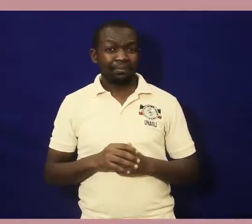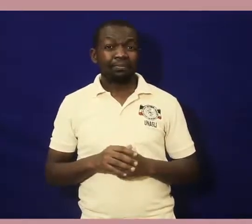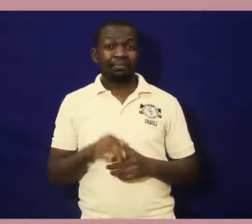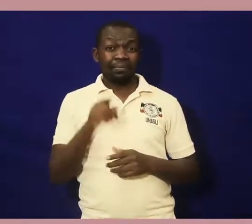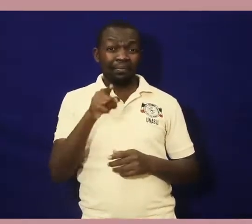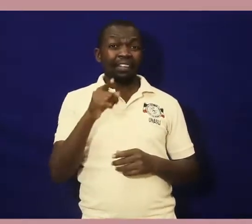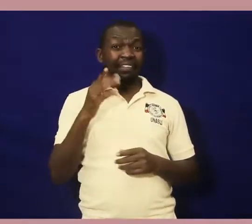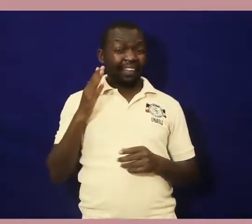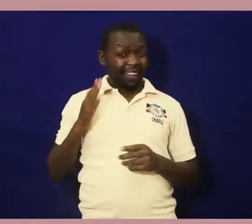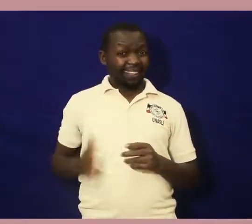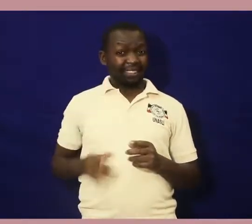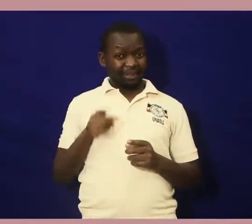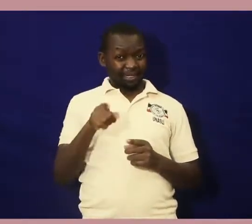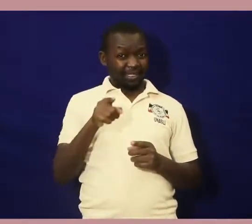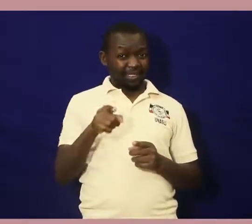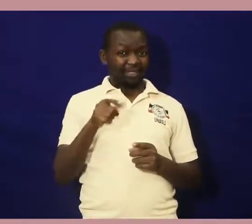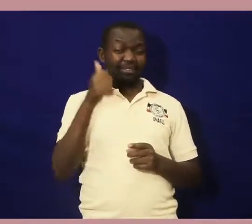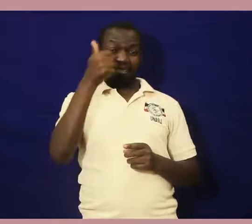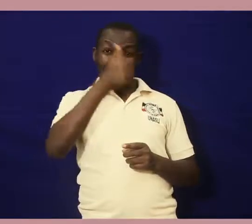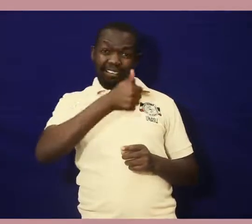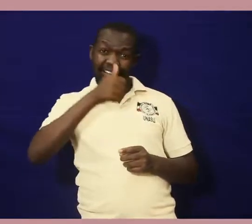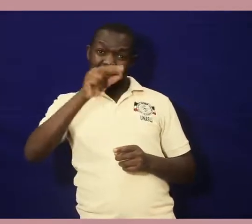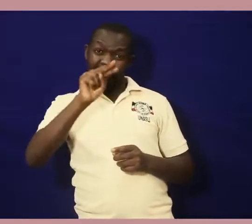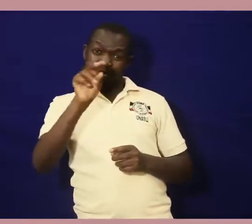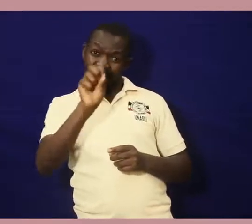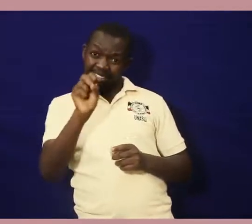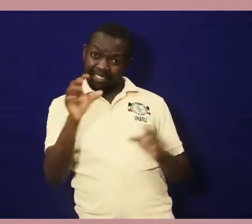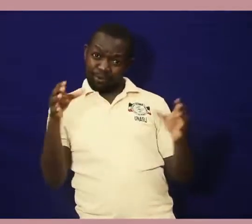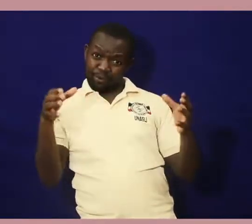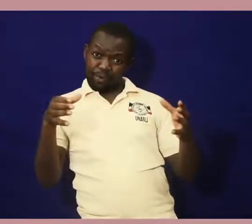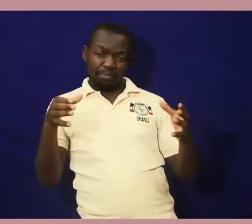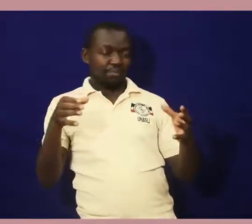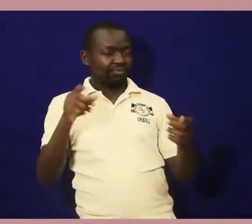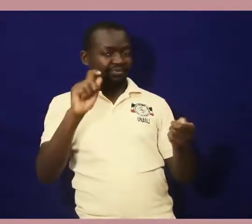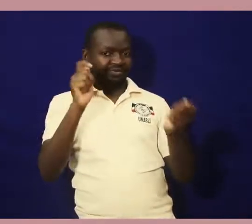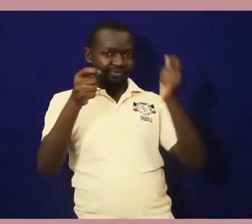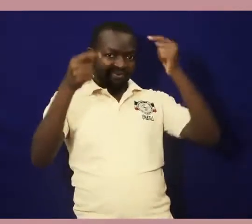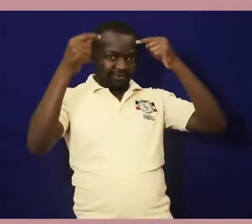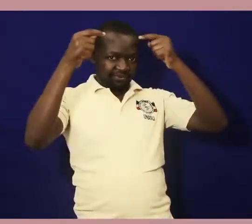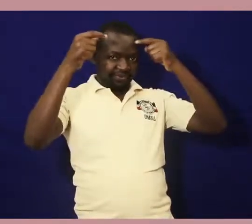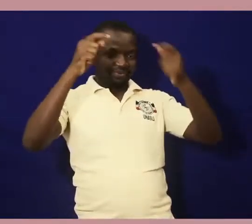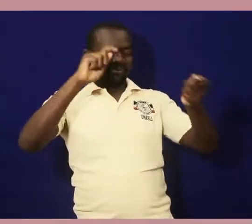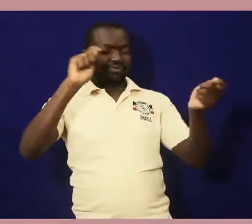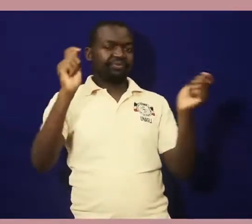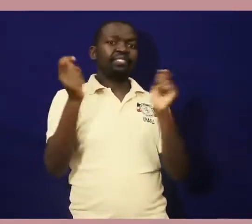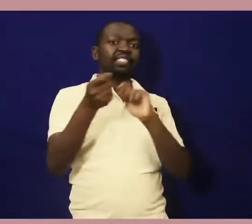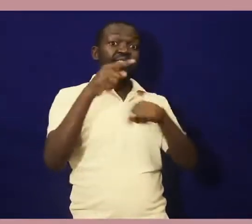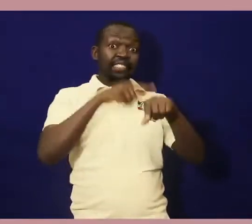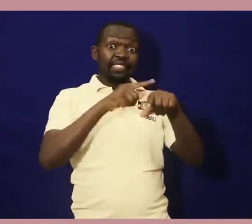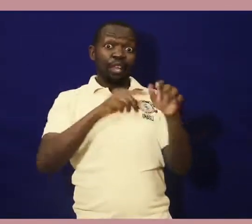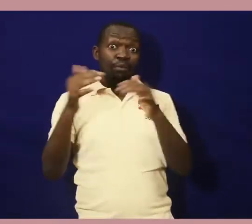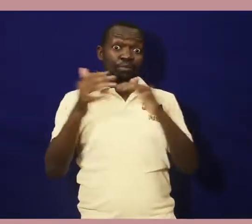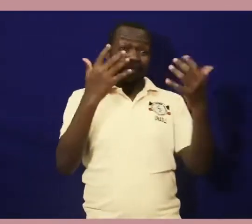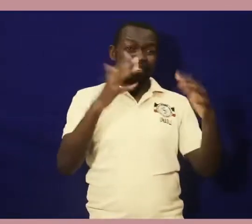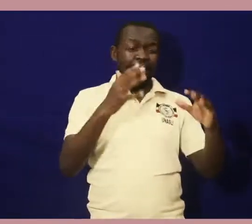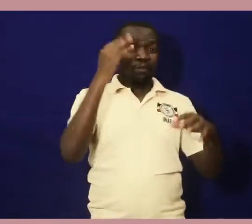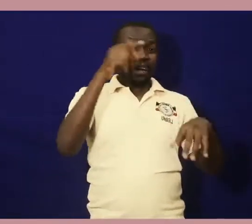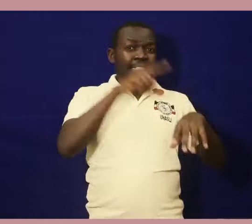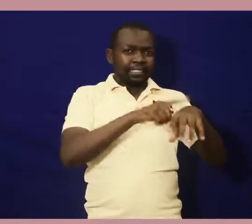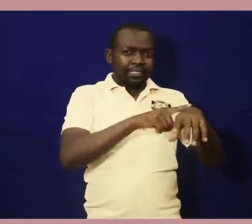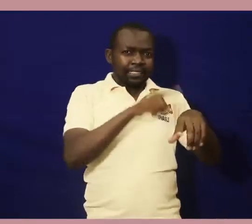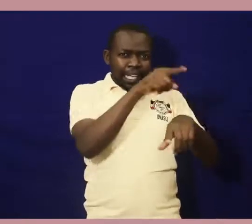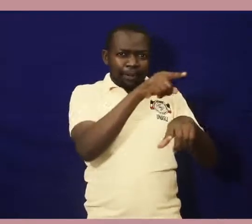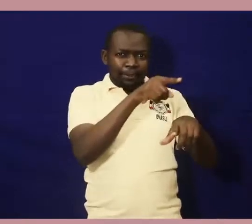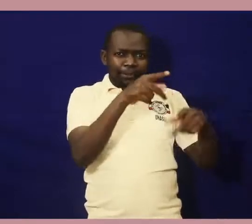the attitude of the Africans was changed after the war. I think when they were in the